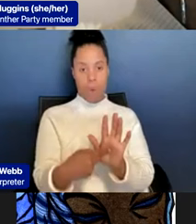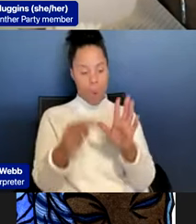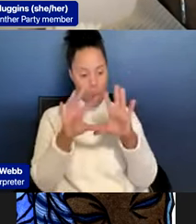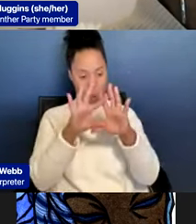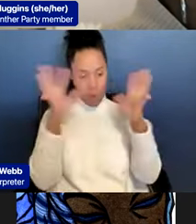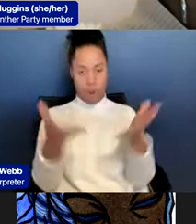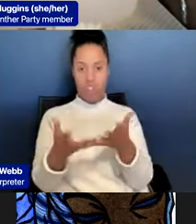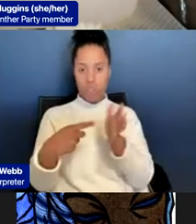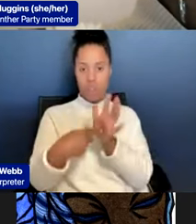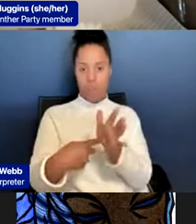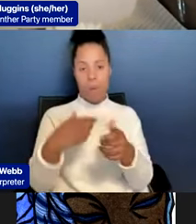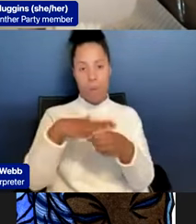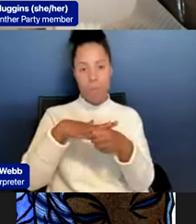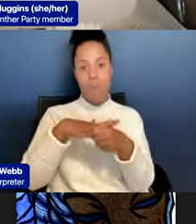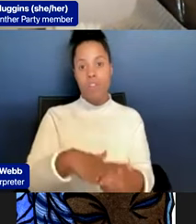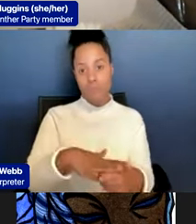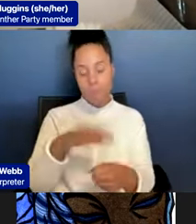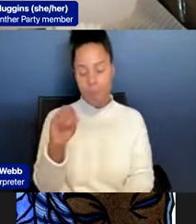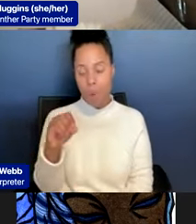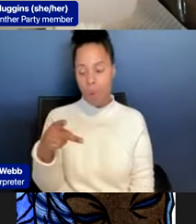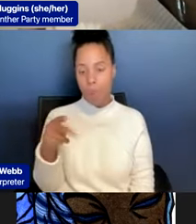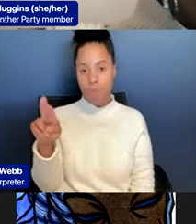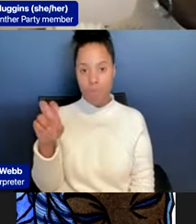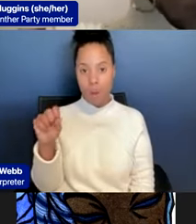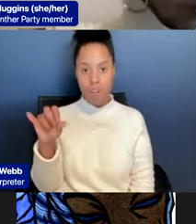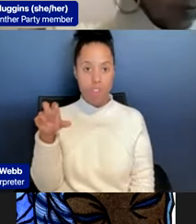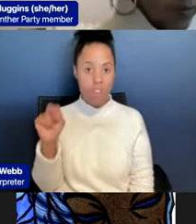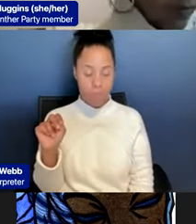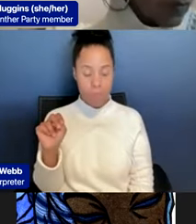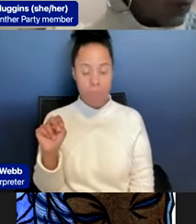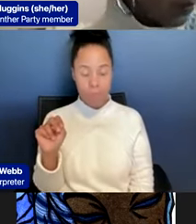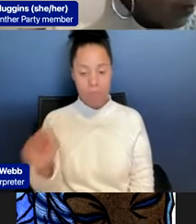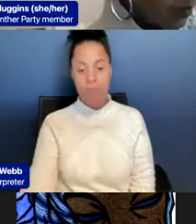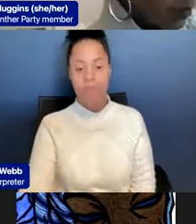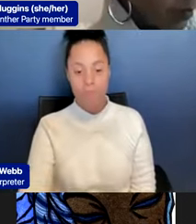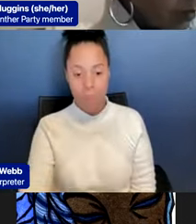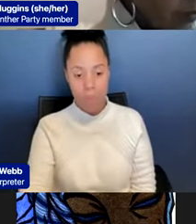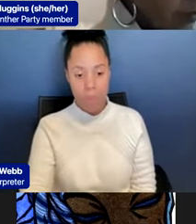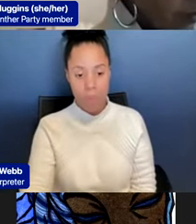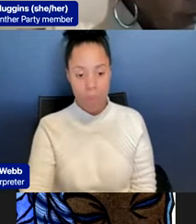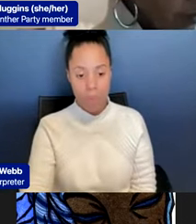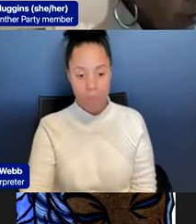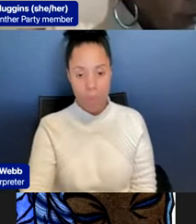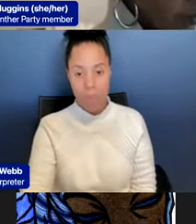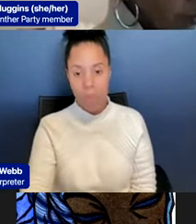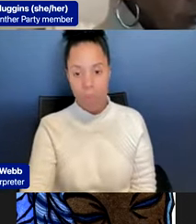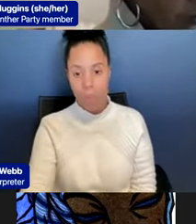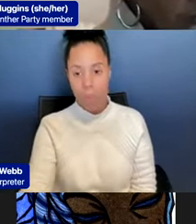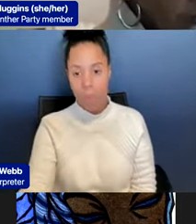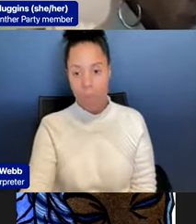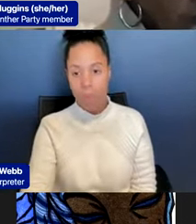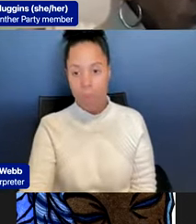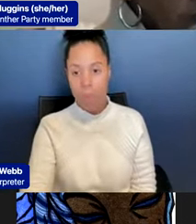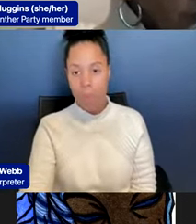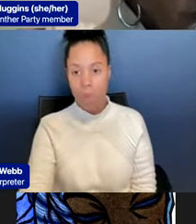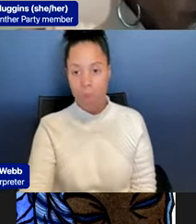In the same ways, Huey P. Newton's idea some 50 years earlier, before Hardin Negri,